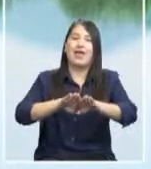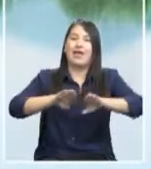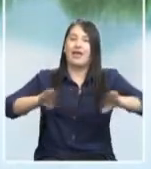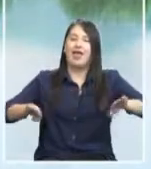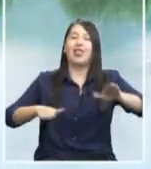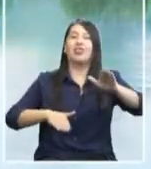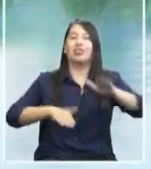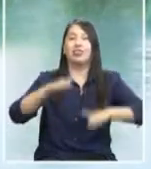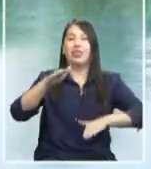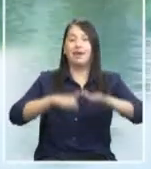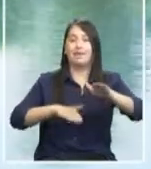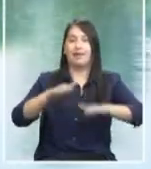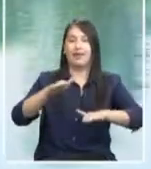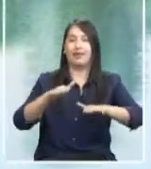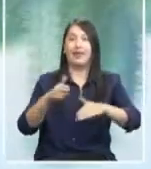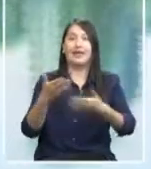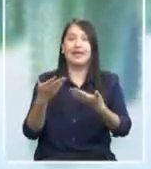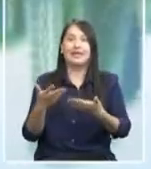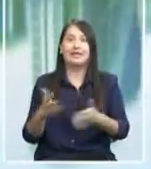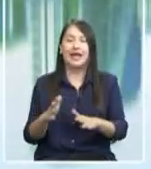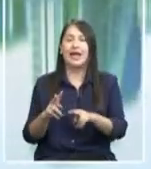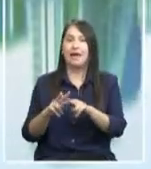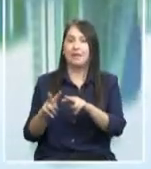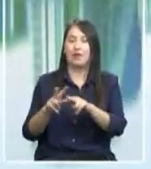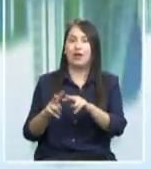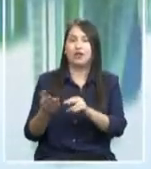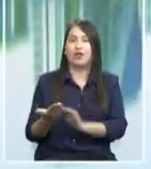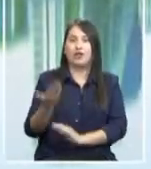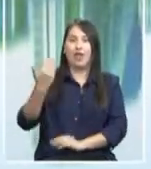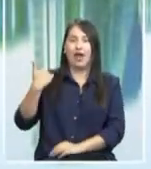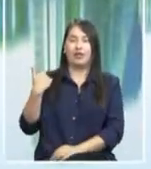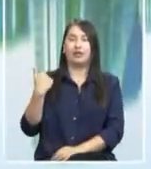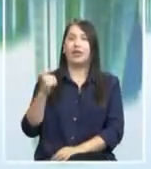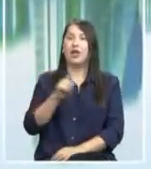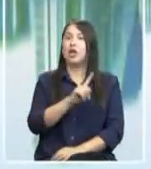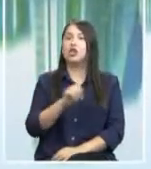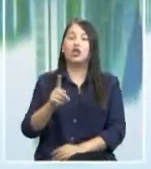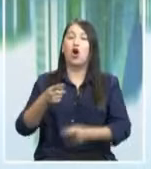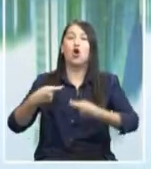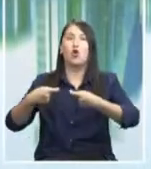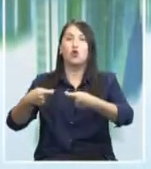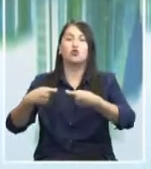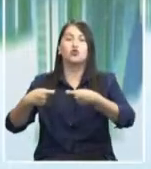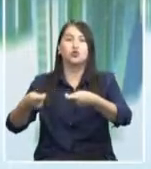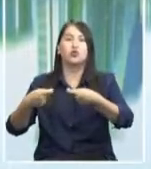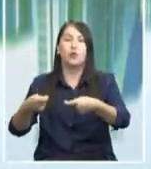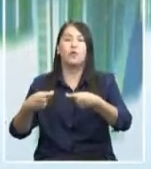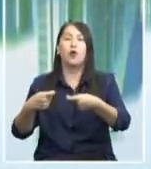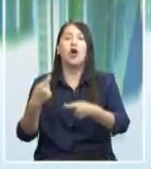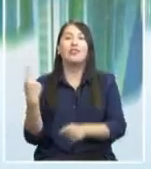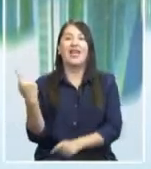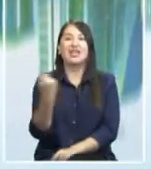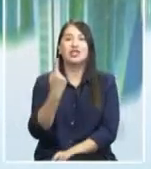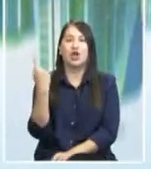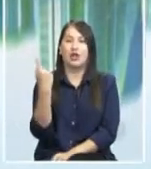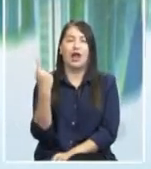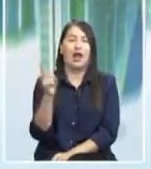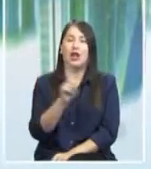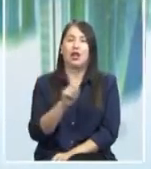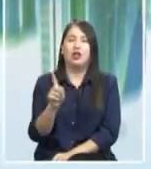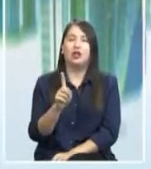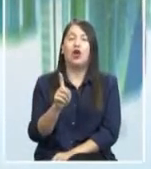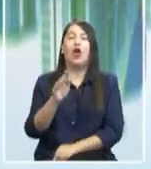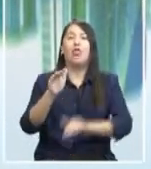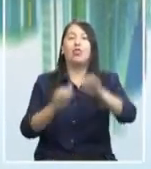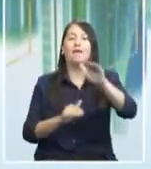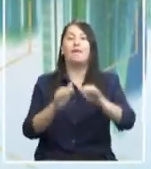not national consumption levels, but per capita consumption levels, differentiating between the rich countries and the poor